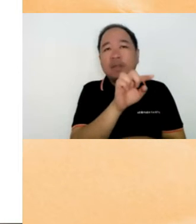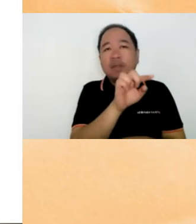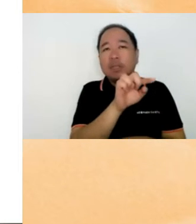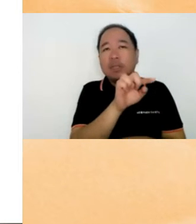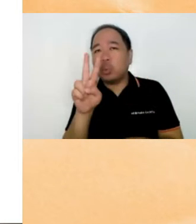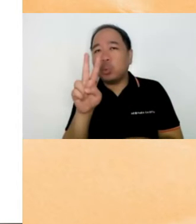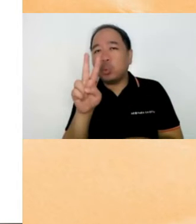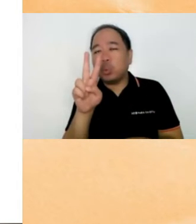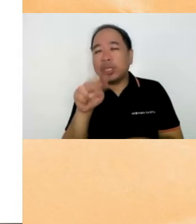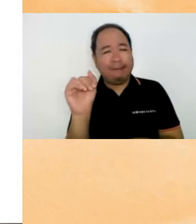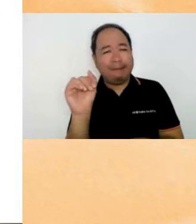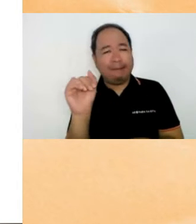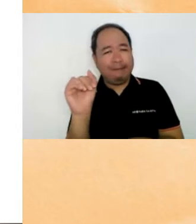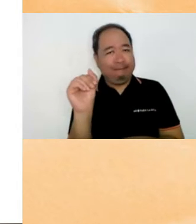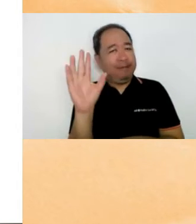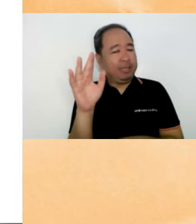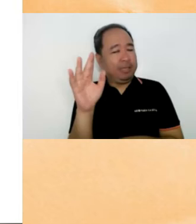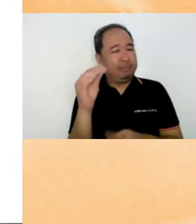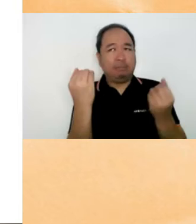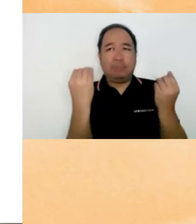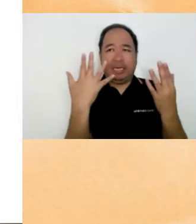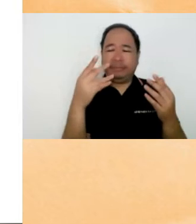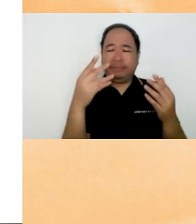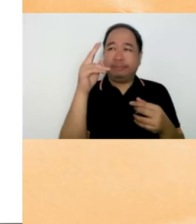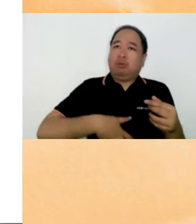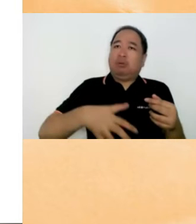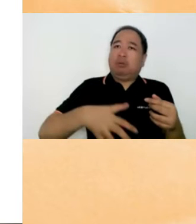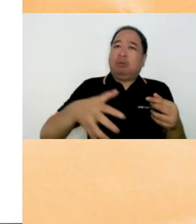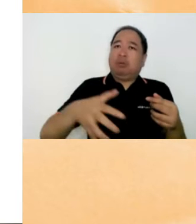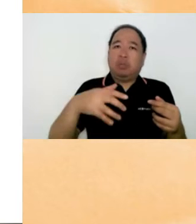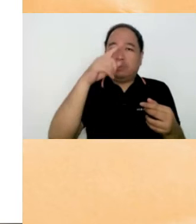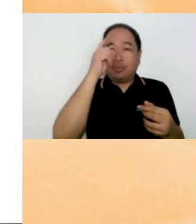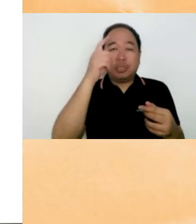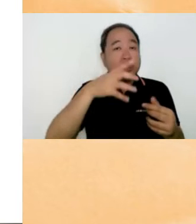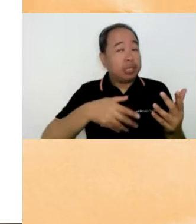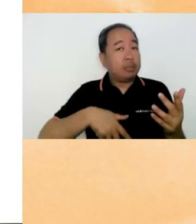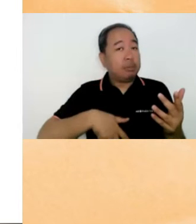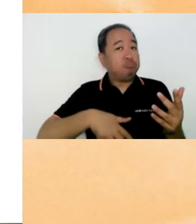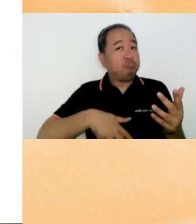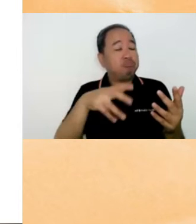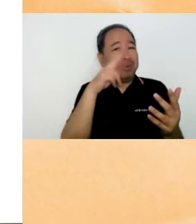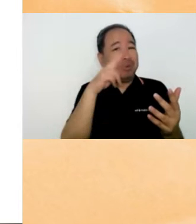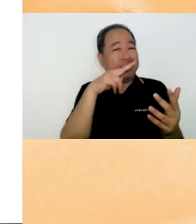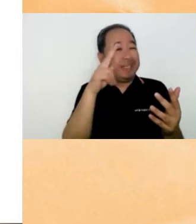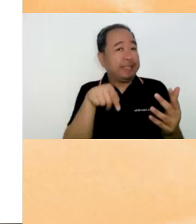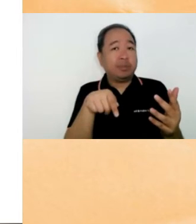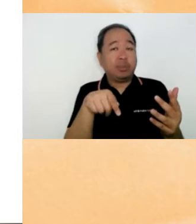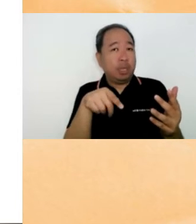pregnancy in adolescents make it difficult or make the